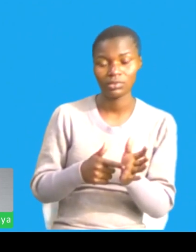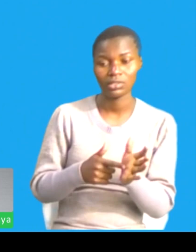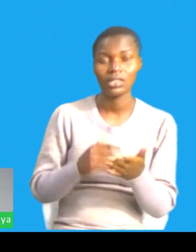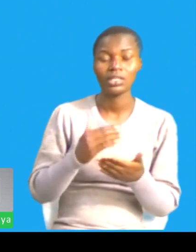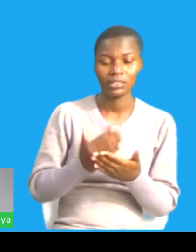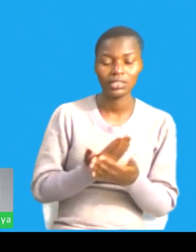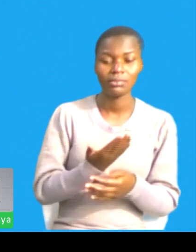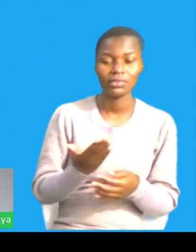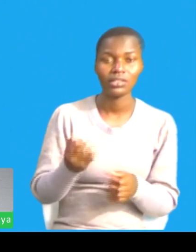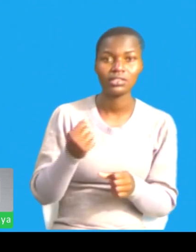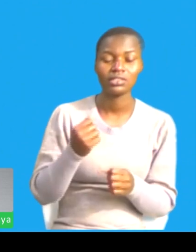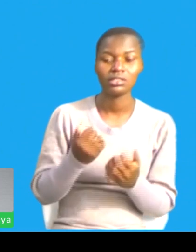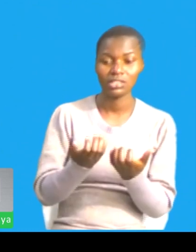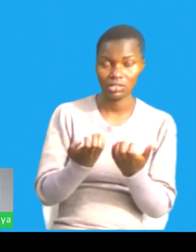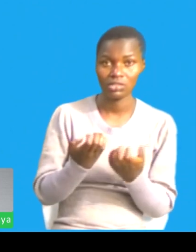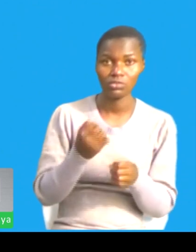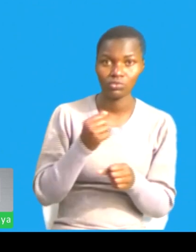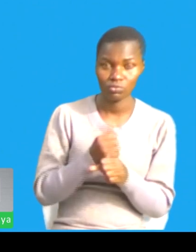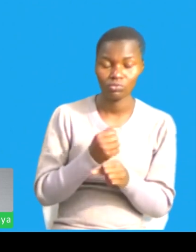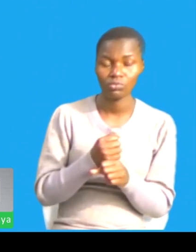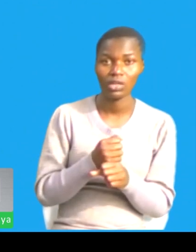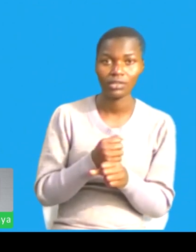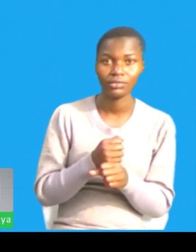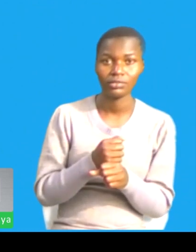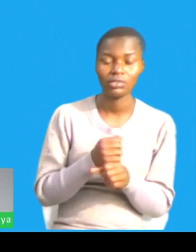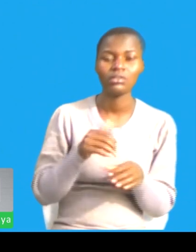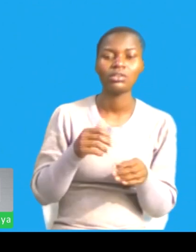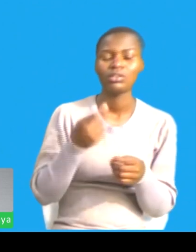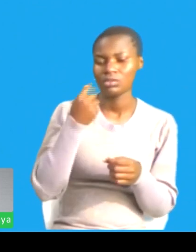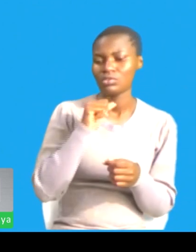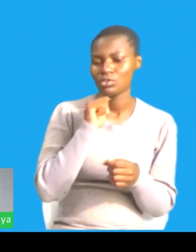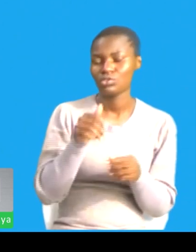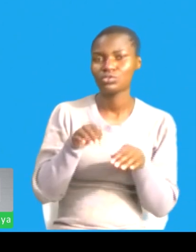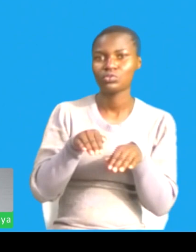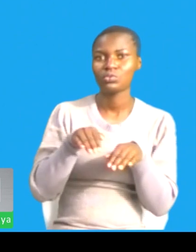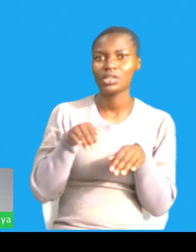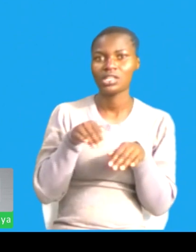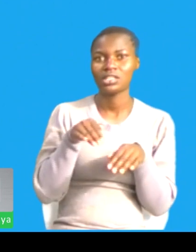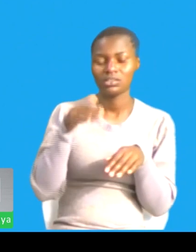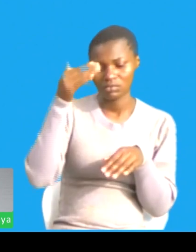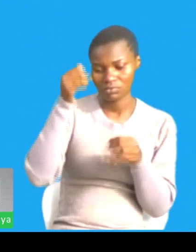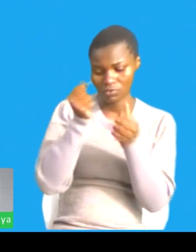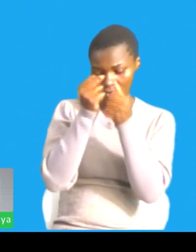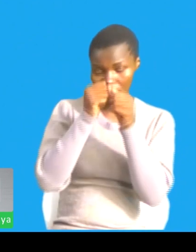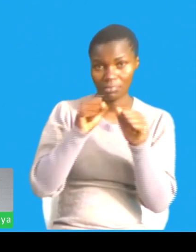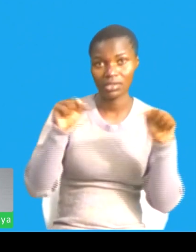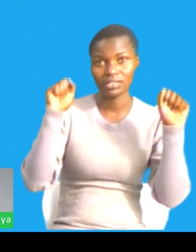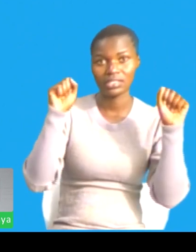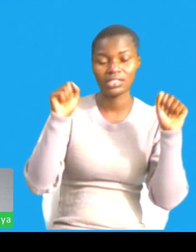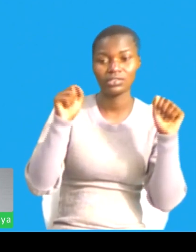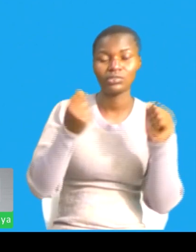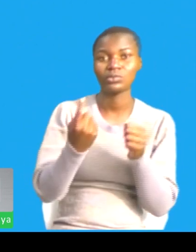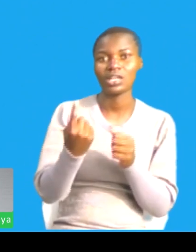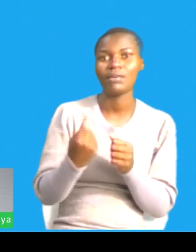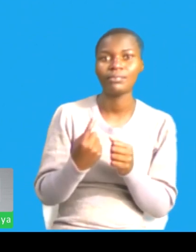they need to do, John. Kazi yao sio kazi ya kungoja bungeni rais alete mswada ndio afanyie kazi. Kazi